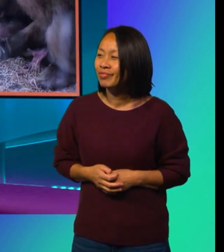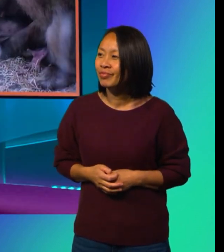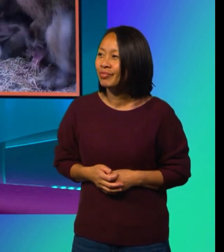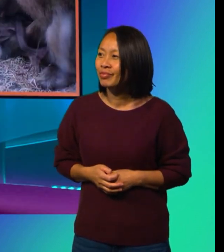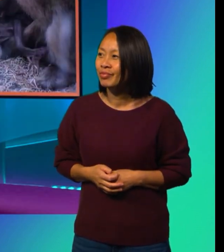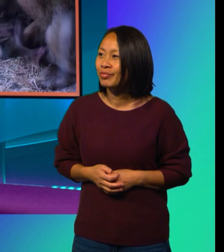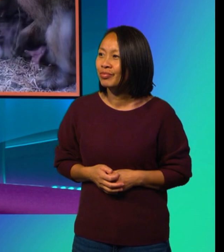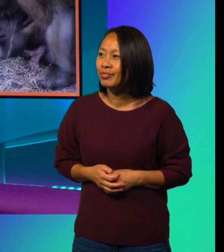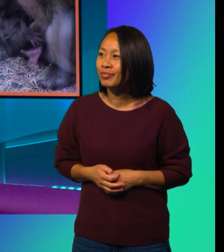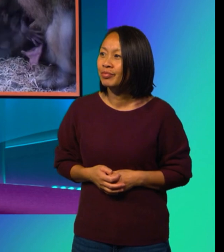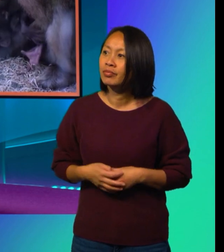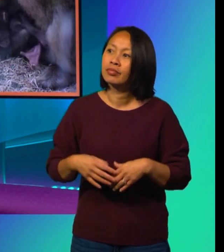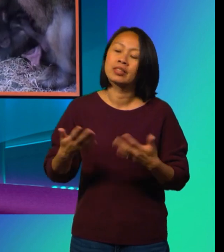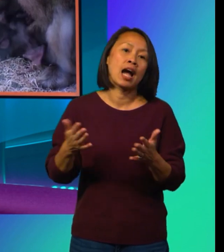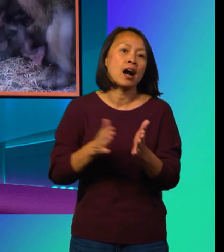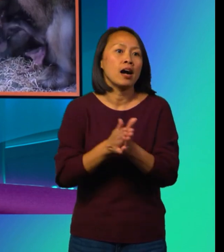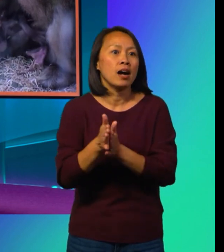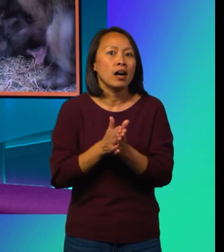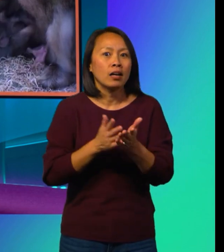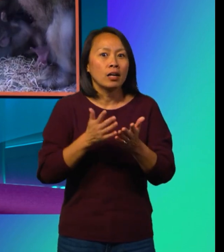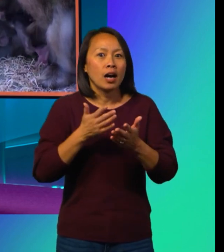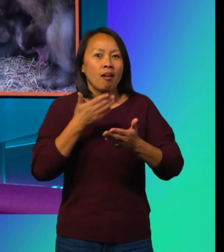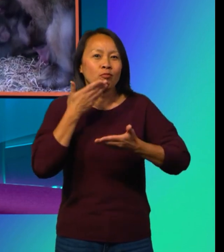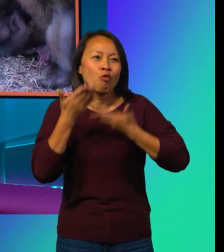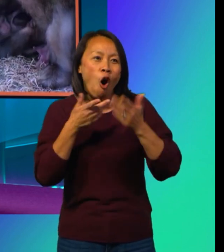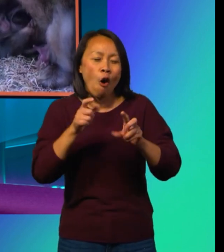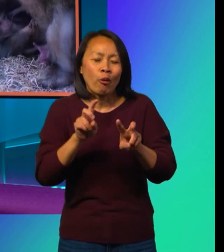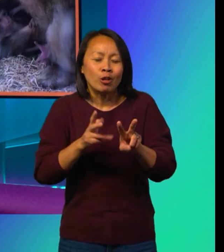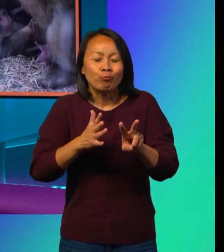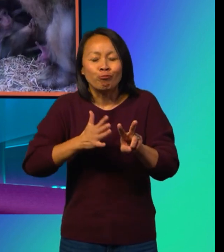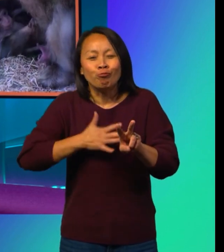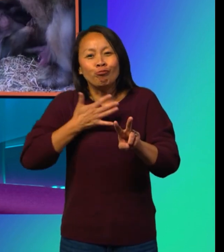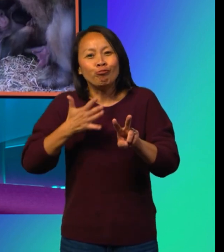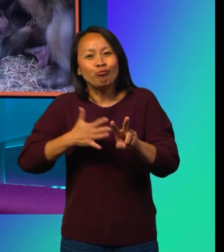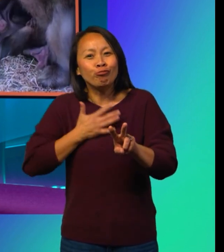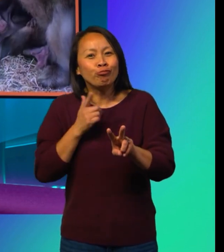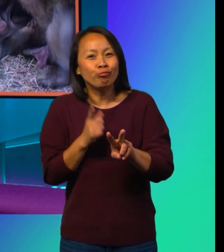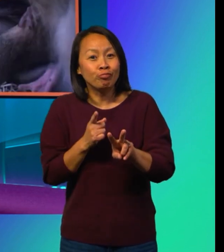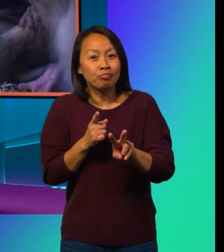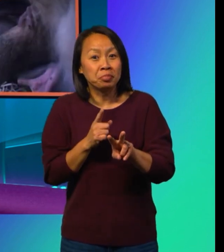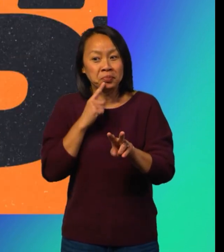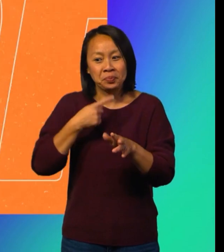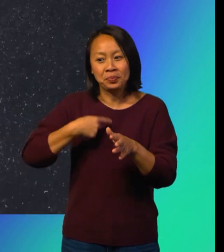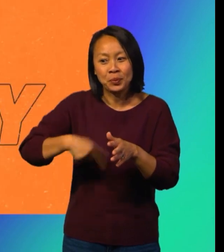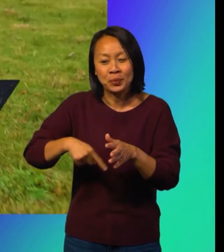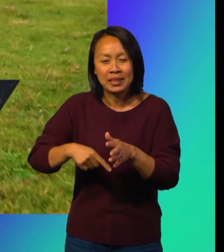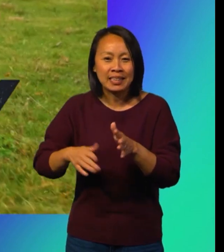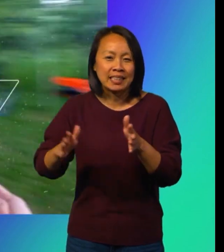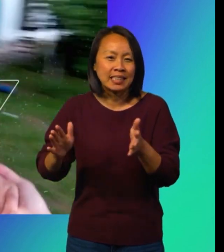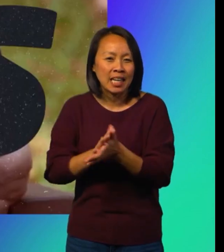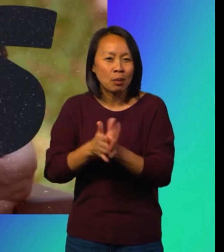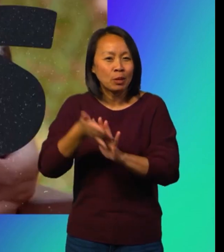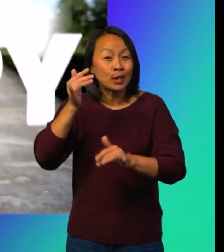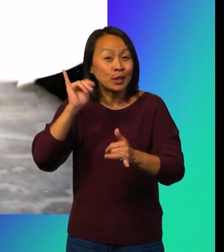OK, now let's get some stories to make us smile with the happiest of happy news.